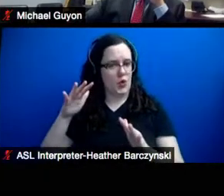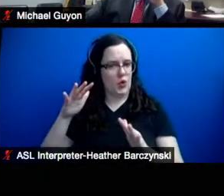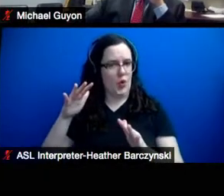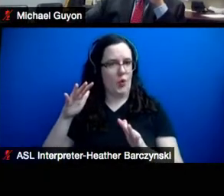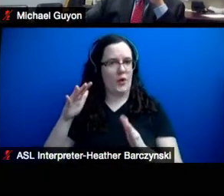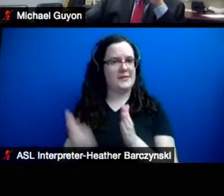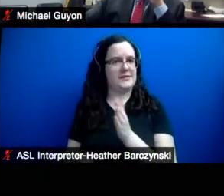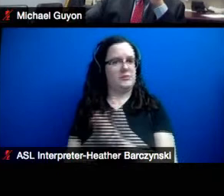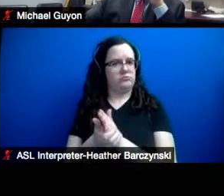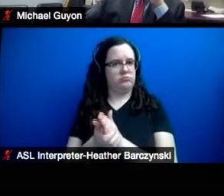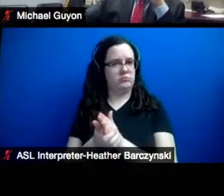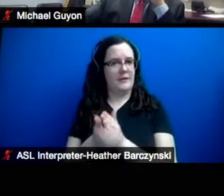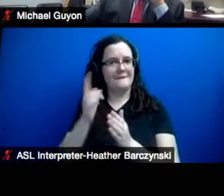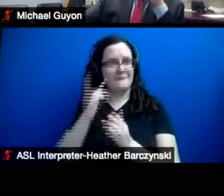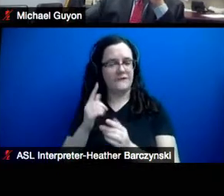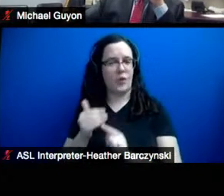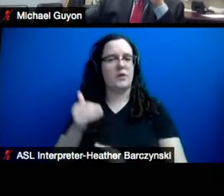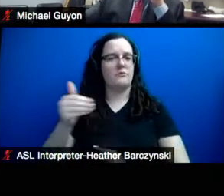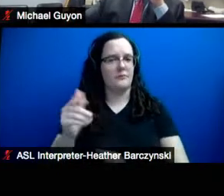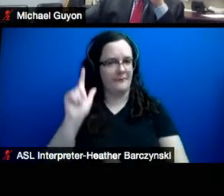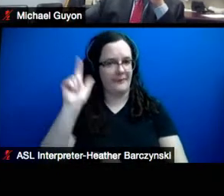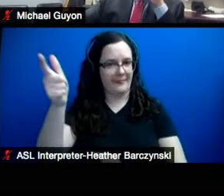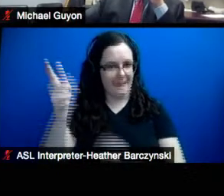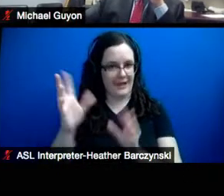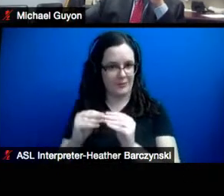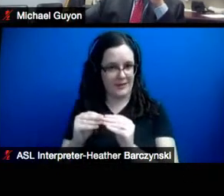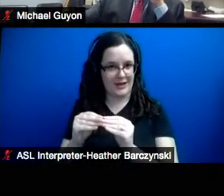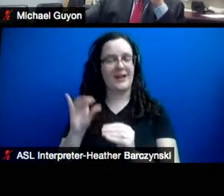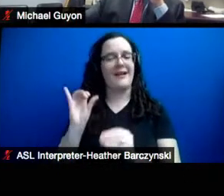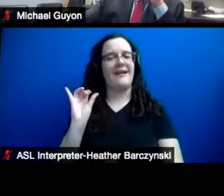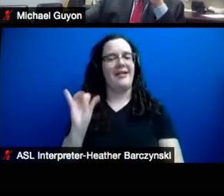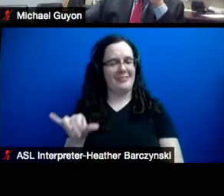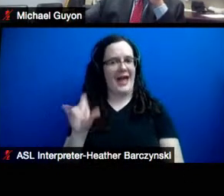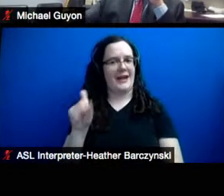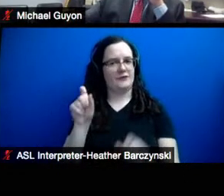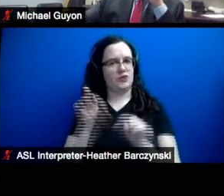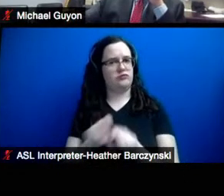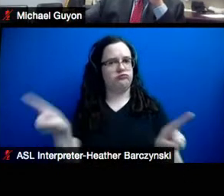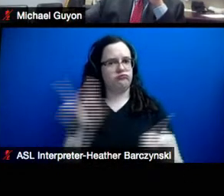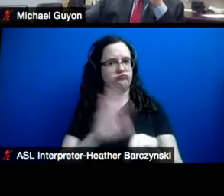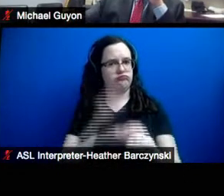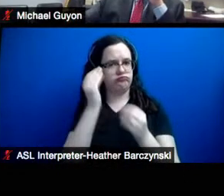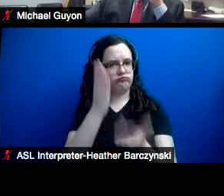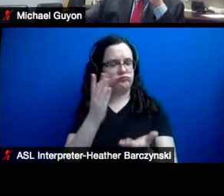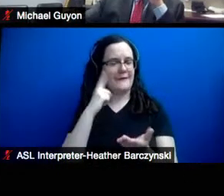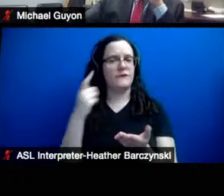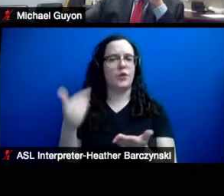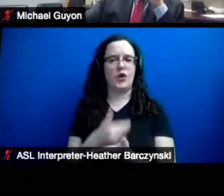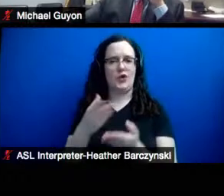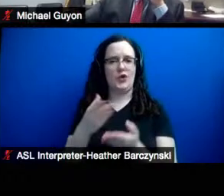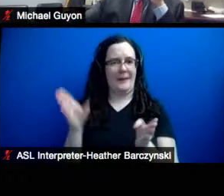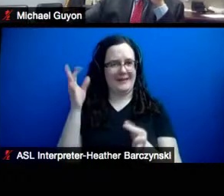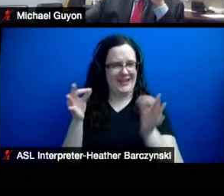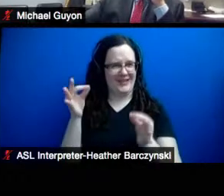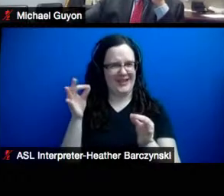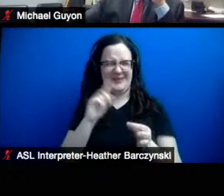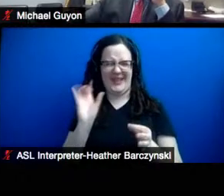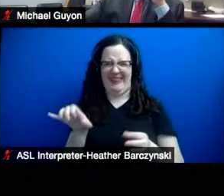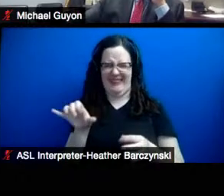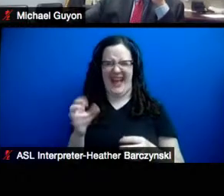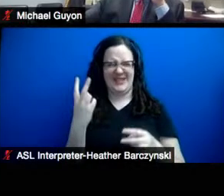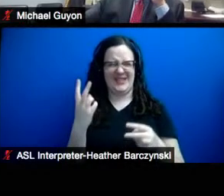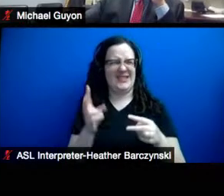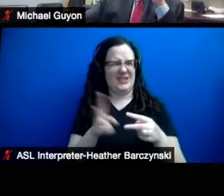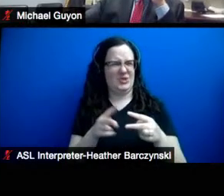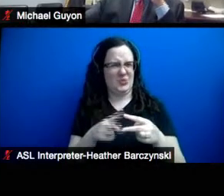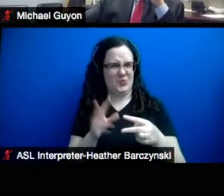meeting, which could then be noticed for a new public hearing. So I think that's really what your two options are,